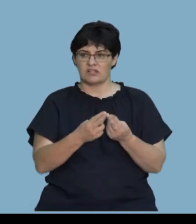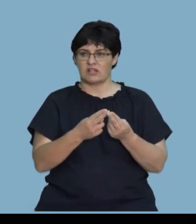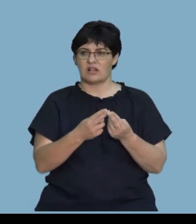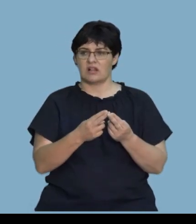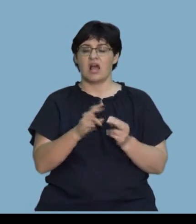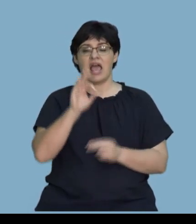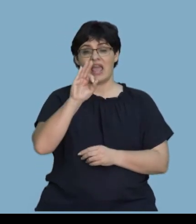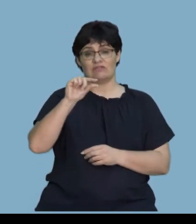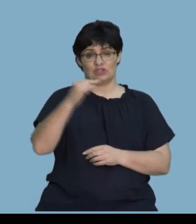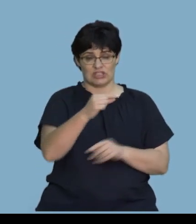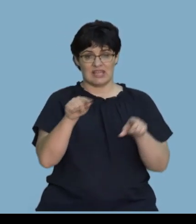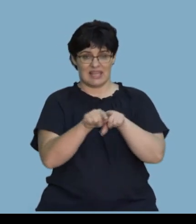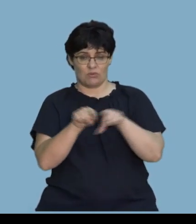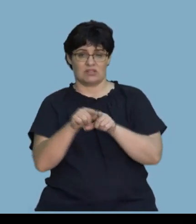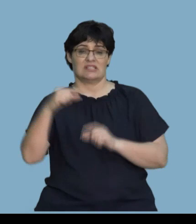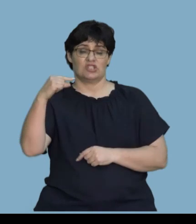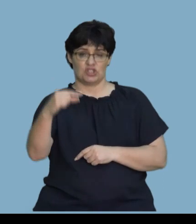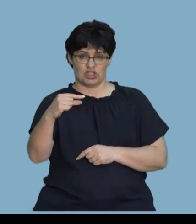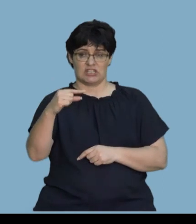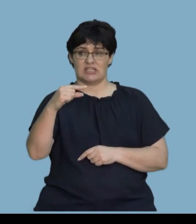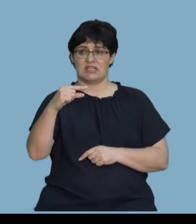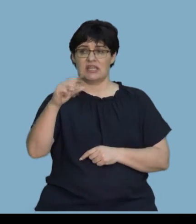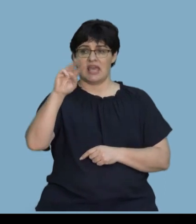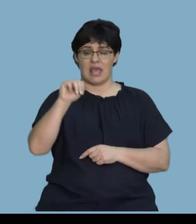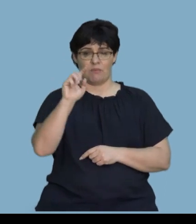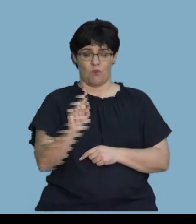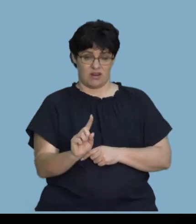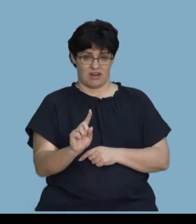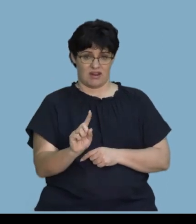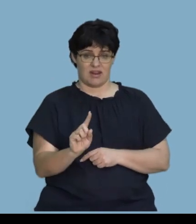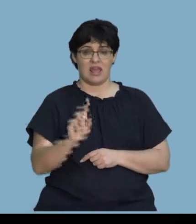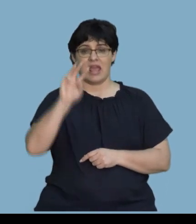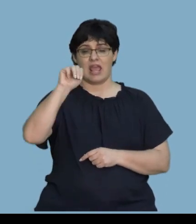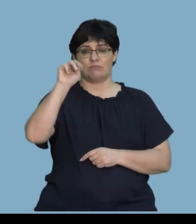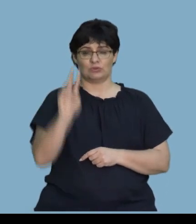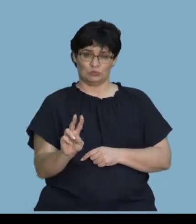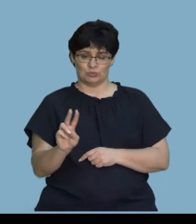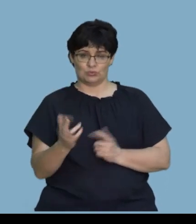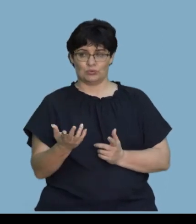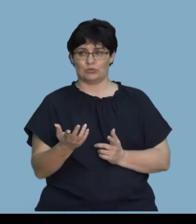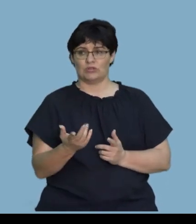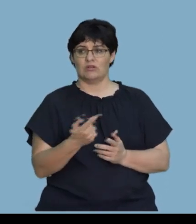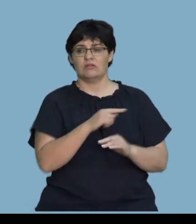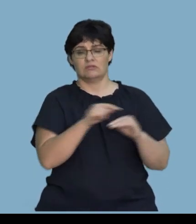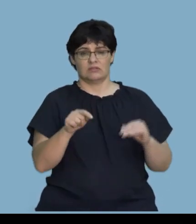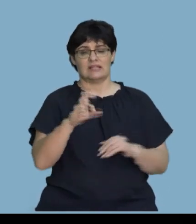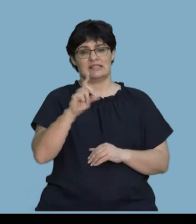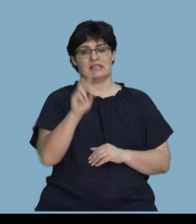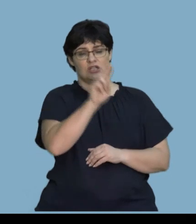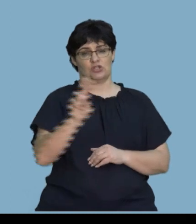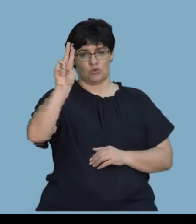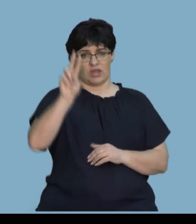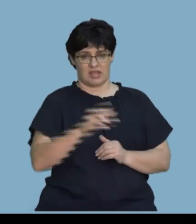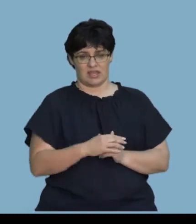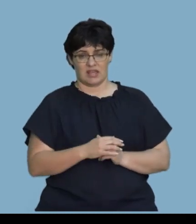which is Fg is equals to G, M1, okay, M2 for argument's sake, D squared, okay? So